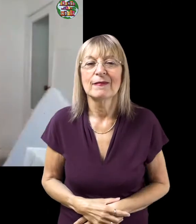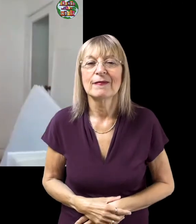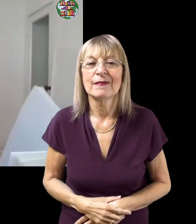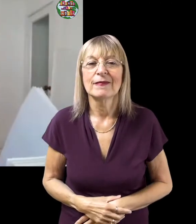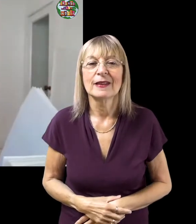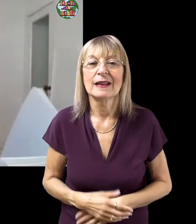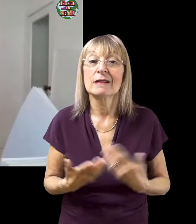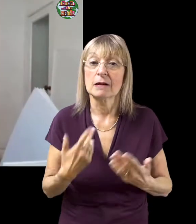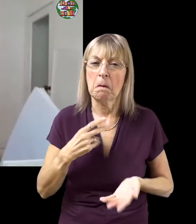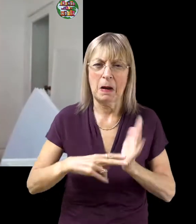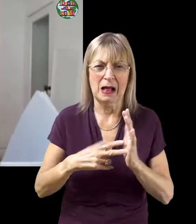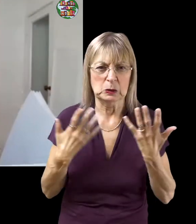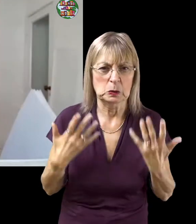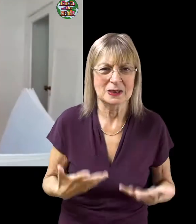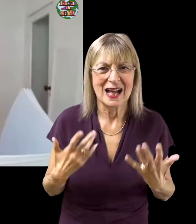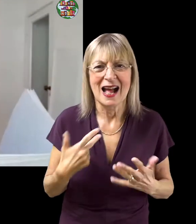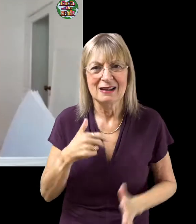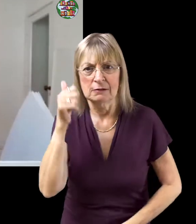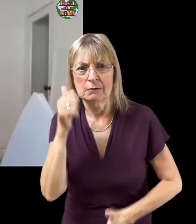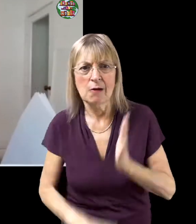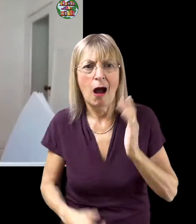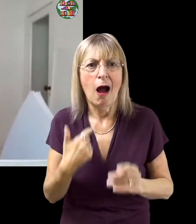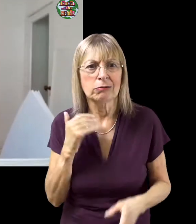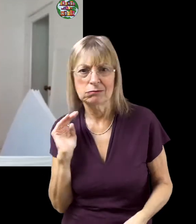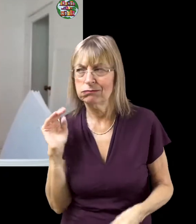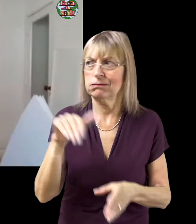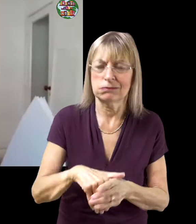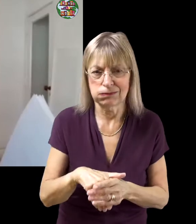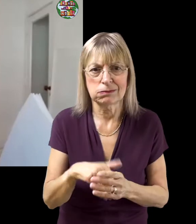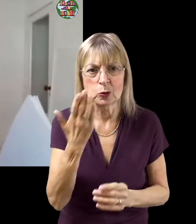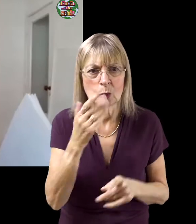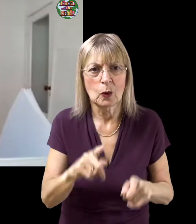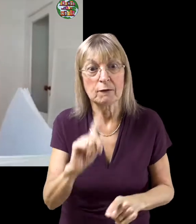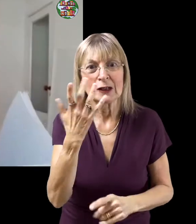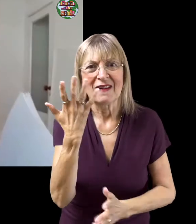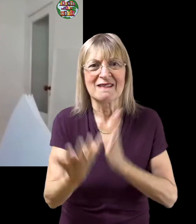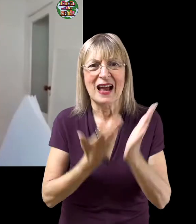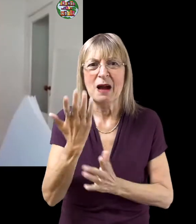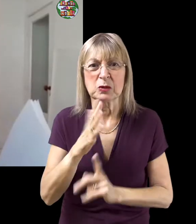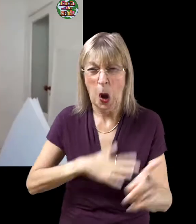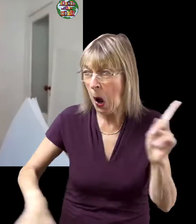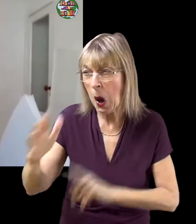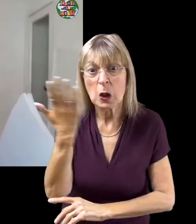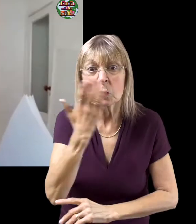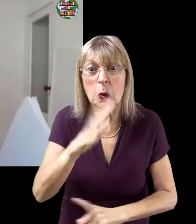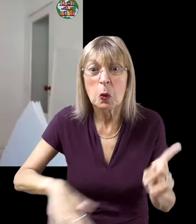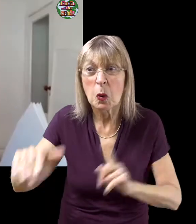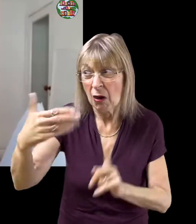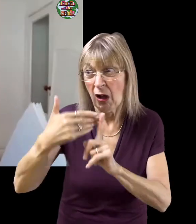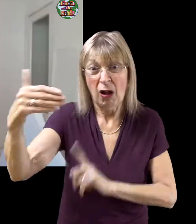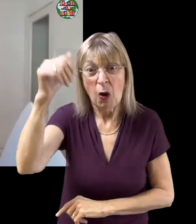is telling you. So this is the plan for today. To pull off such a brilliant stunt within the first